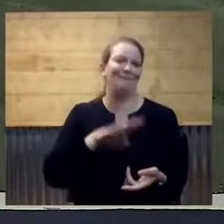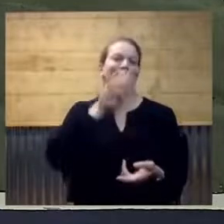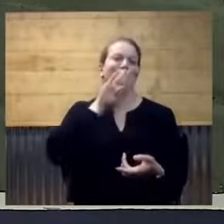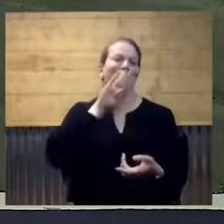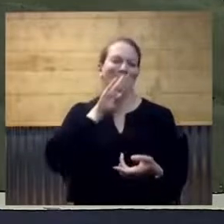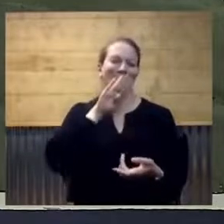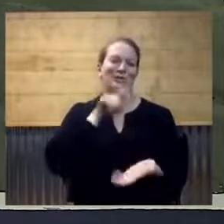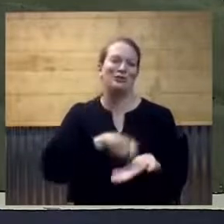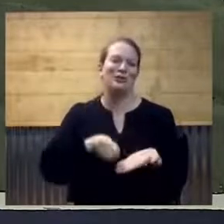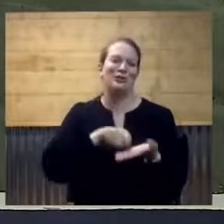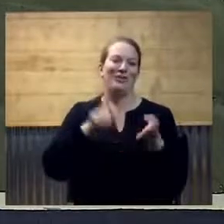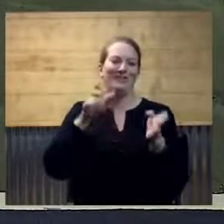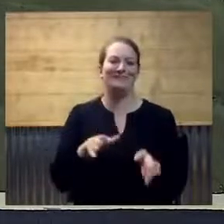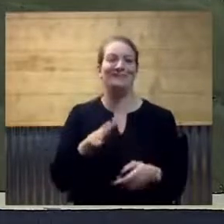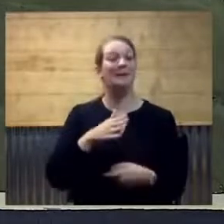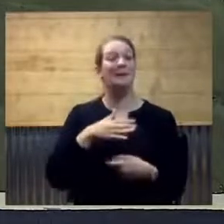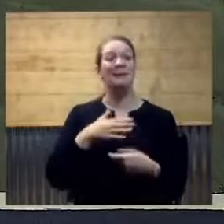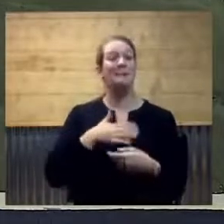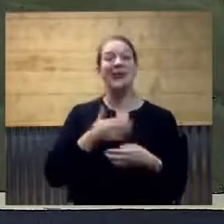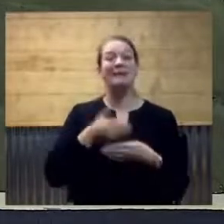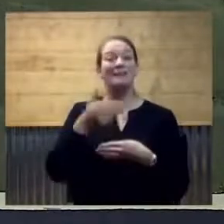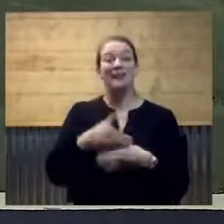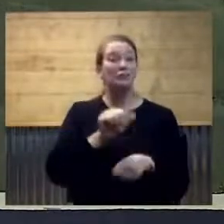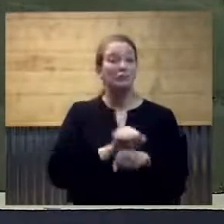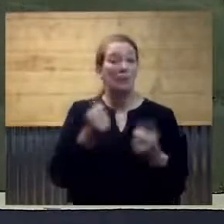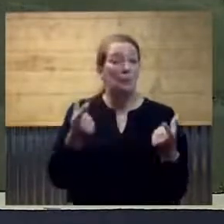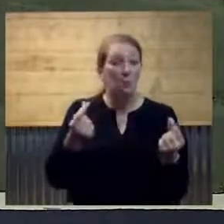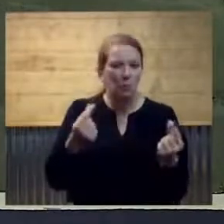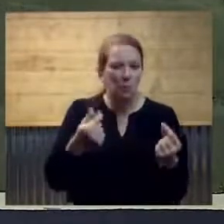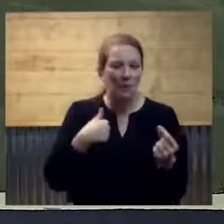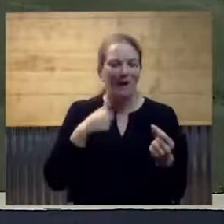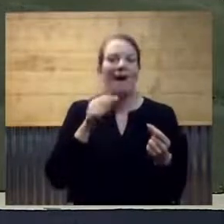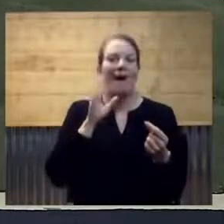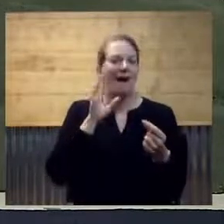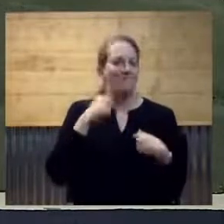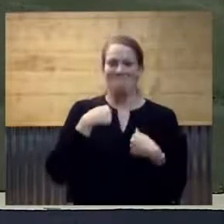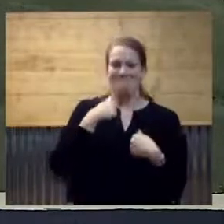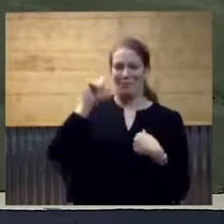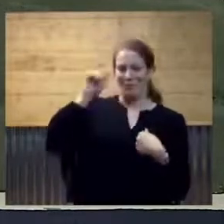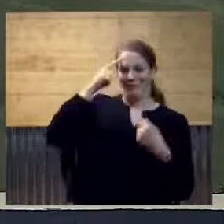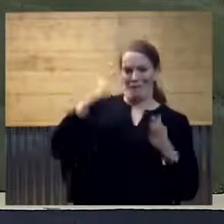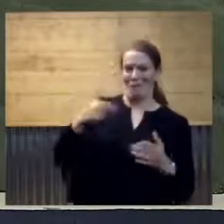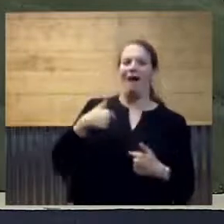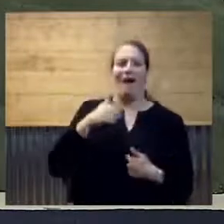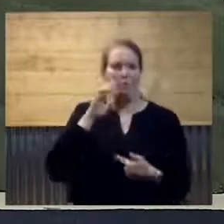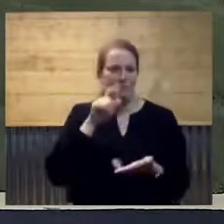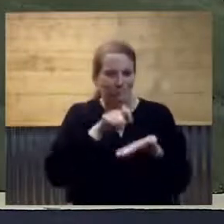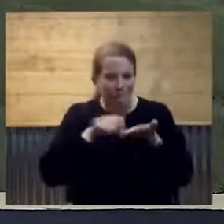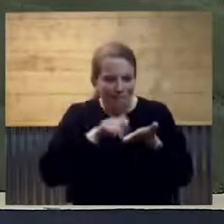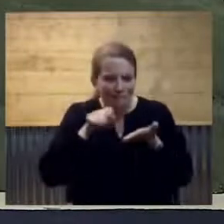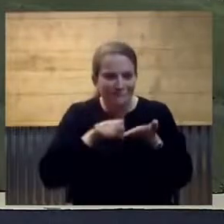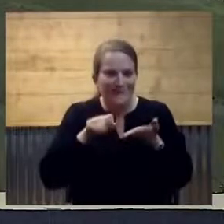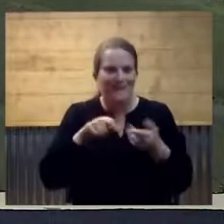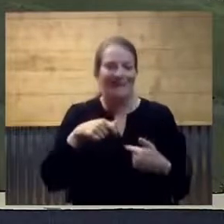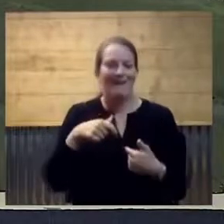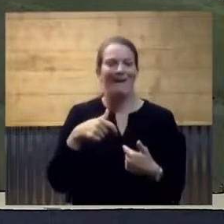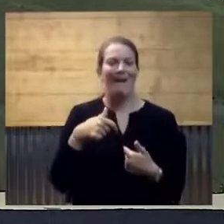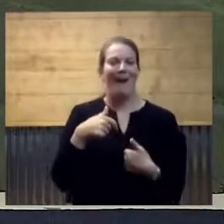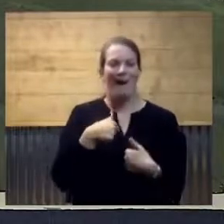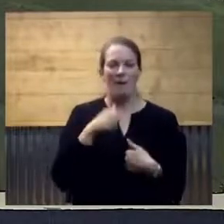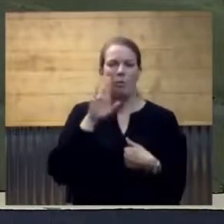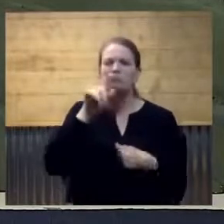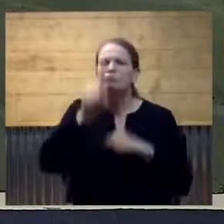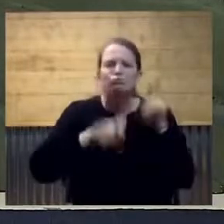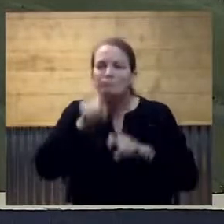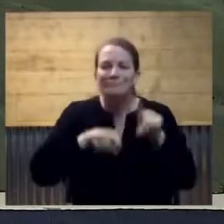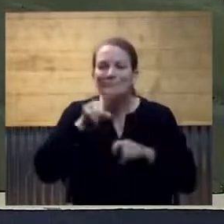I'm going to be on the other side of the table, and I'm going to be a terror. You think you guys are terrors, because I am an educated